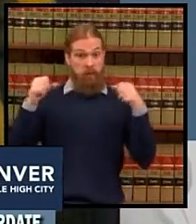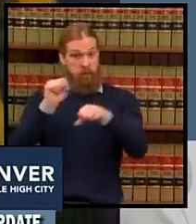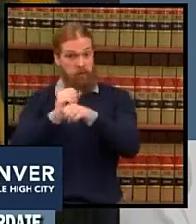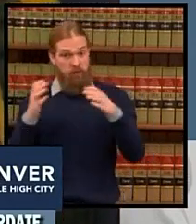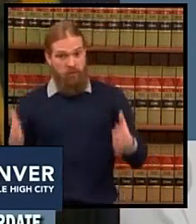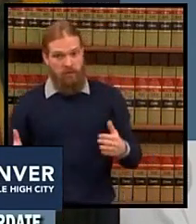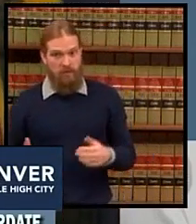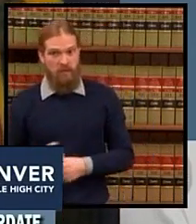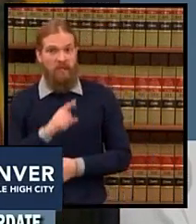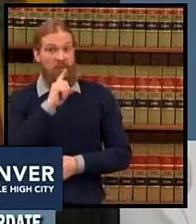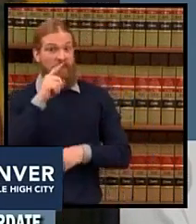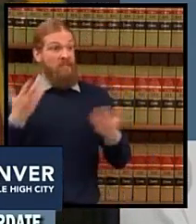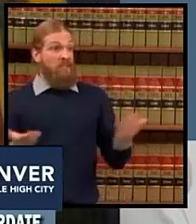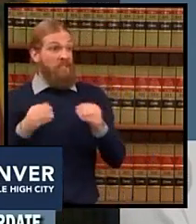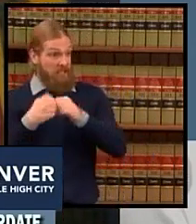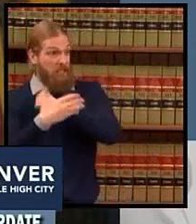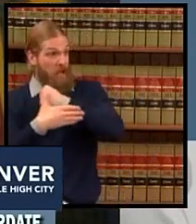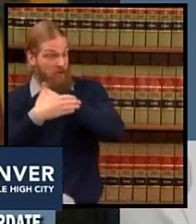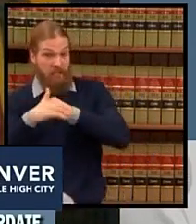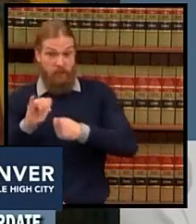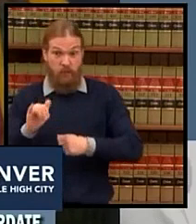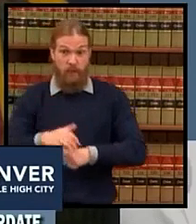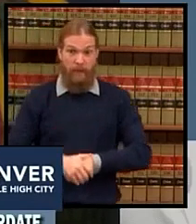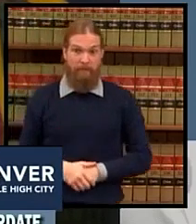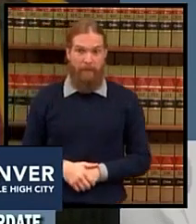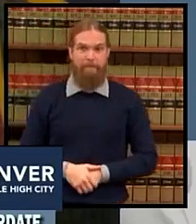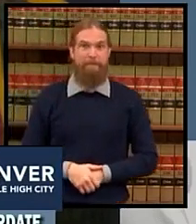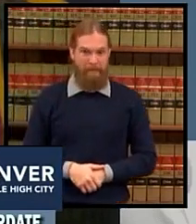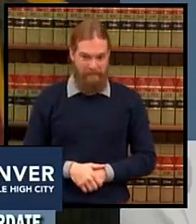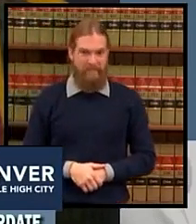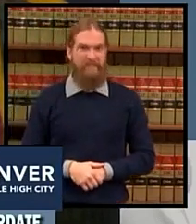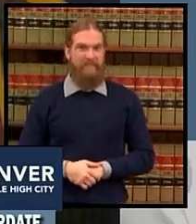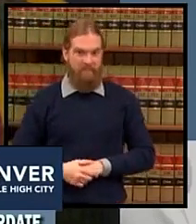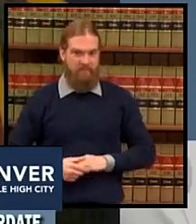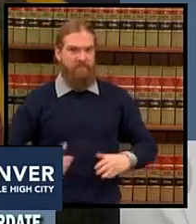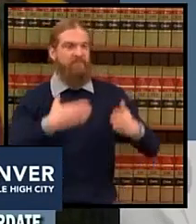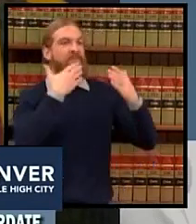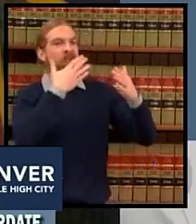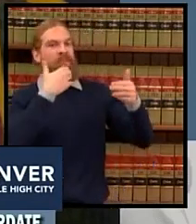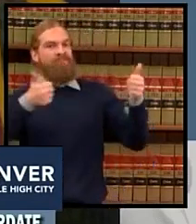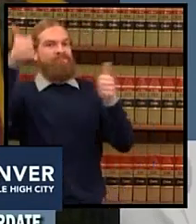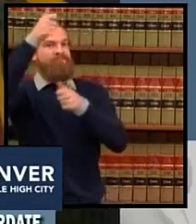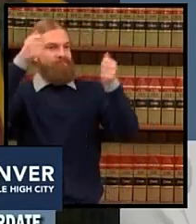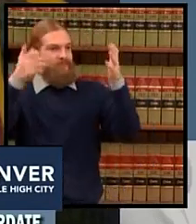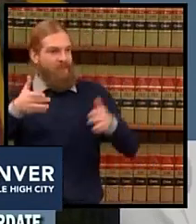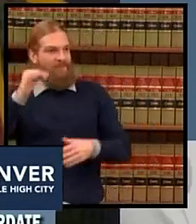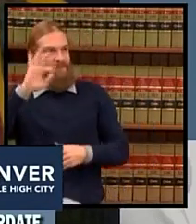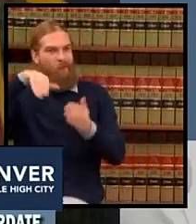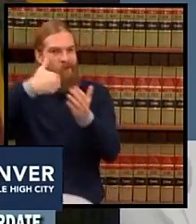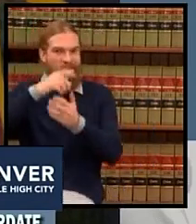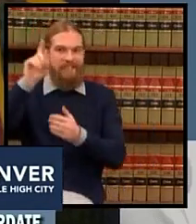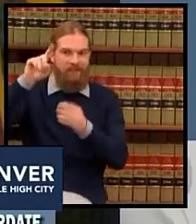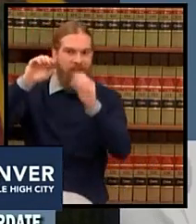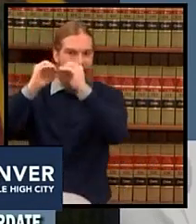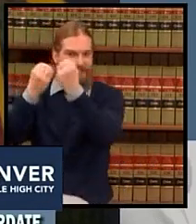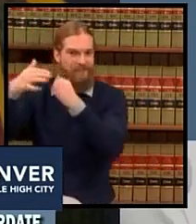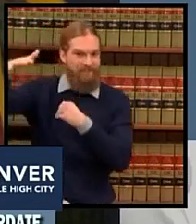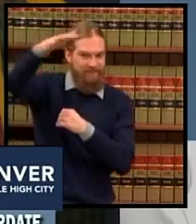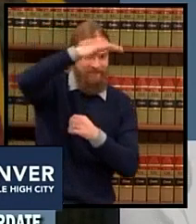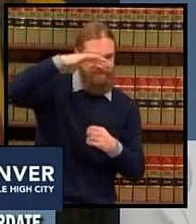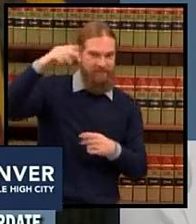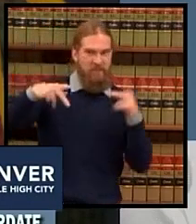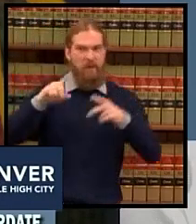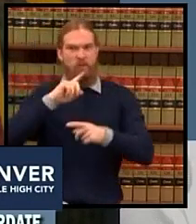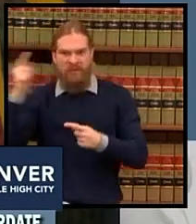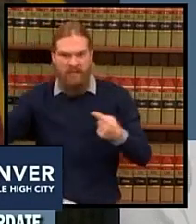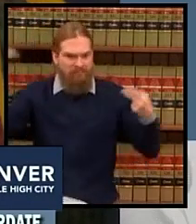county of Denver under Bob's leadership, tremendous leader, but also throughout the state of Colorado, folks who have stood in the gap and really worked to interpret